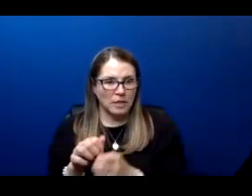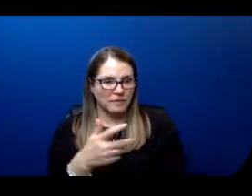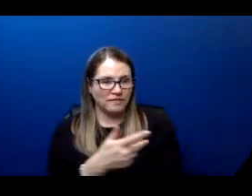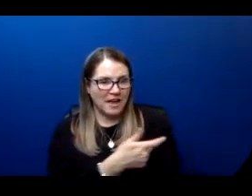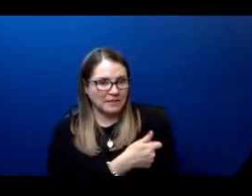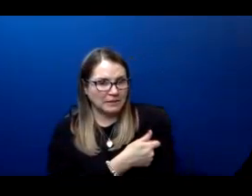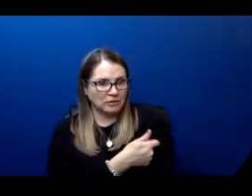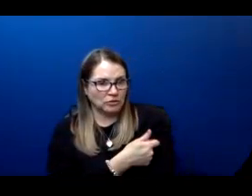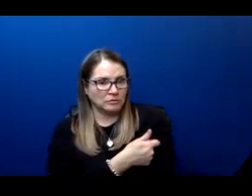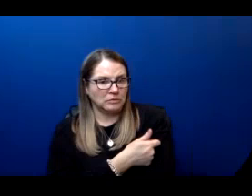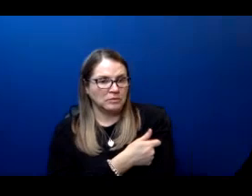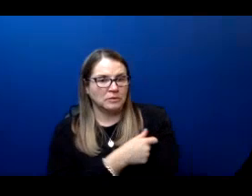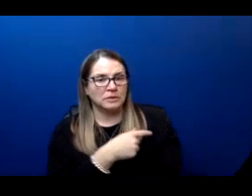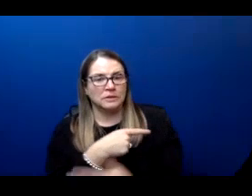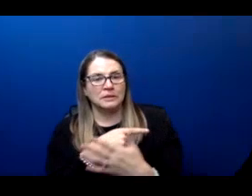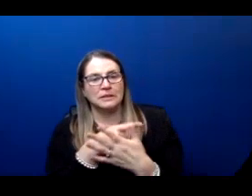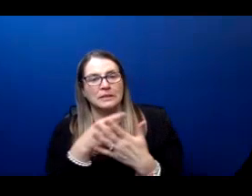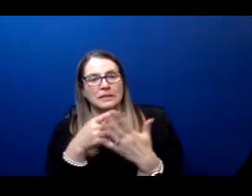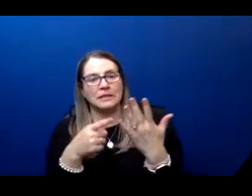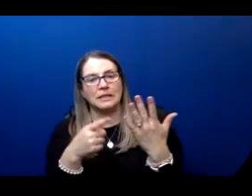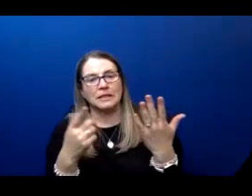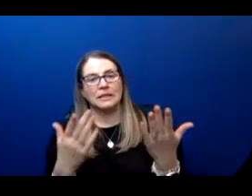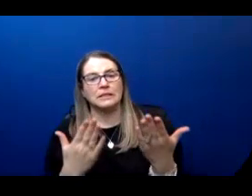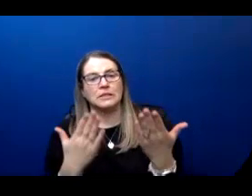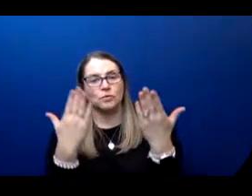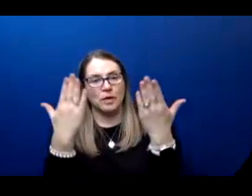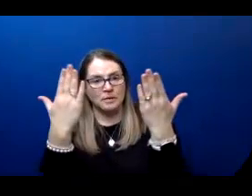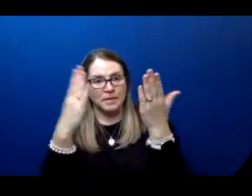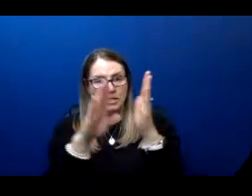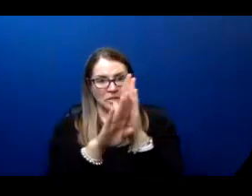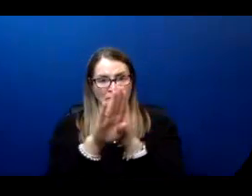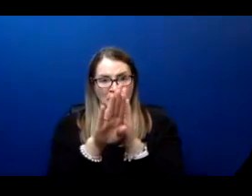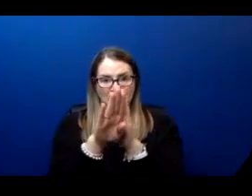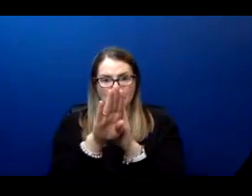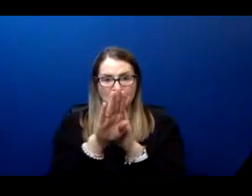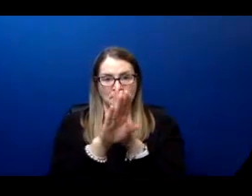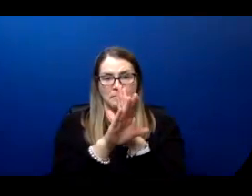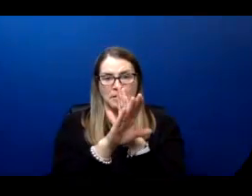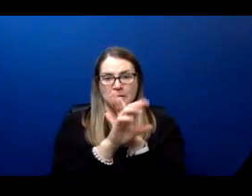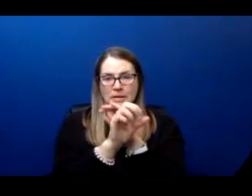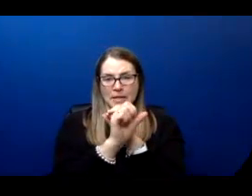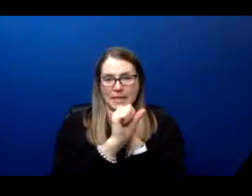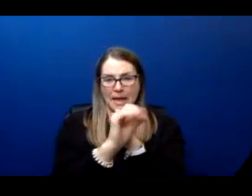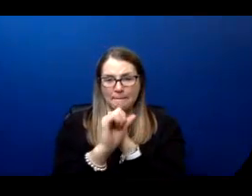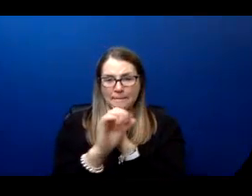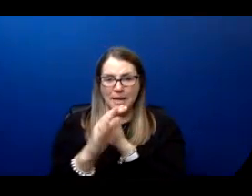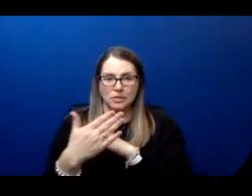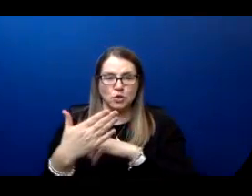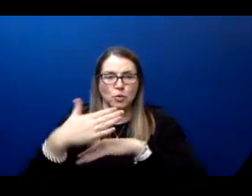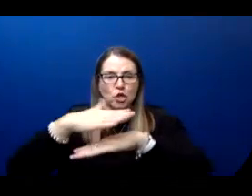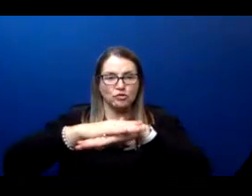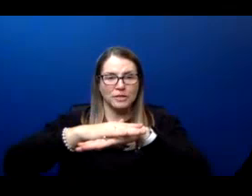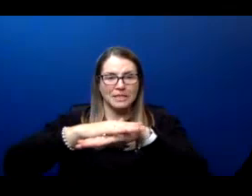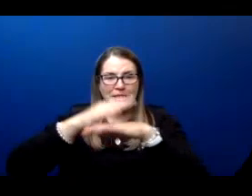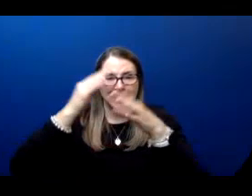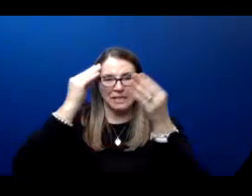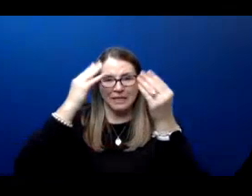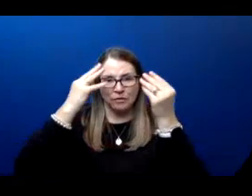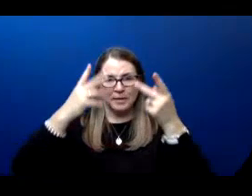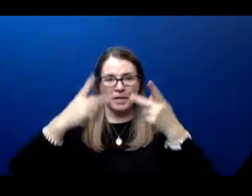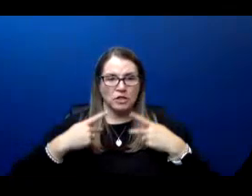these recommendations are mainly like develop education campaigns that focus on increasing understanding of the pneumonia and its